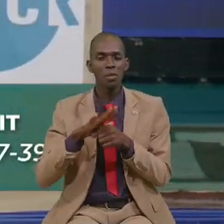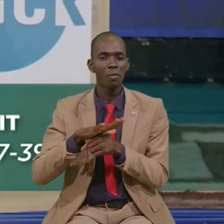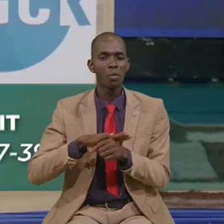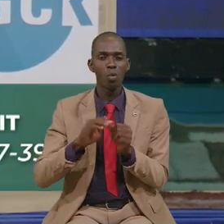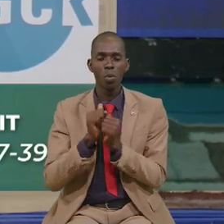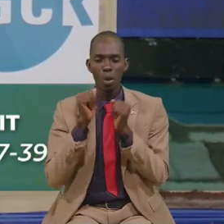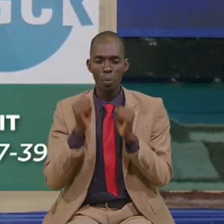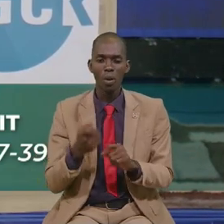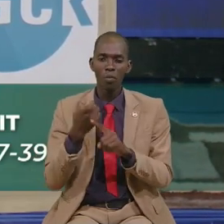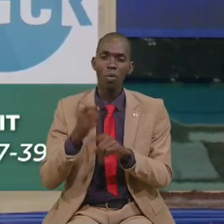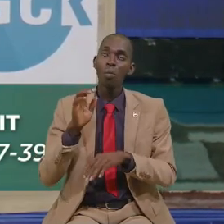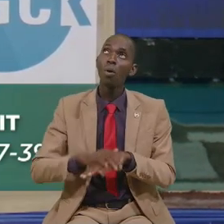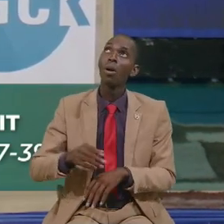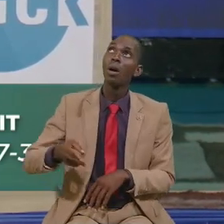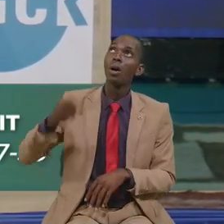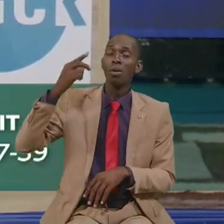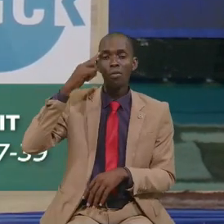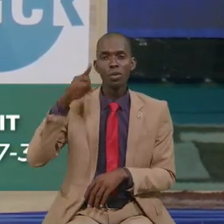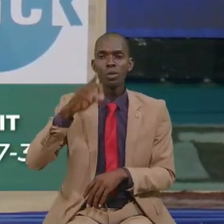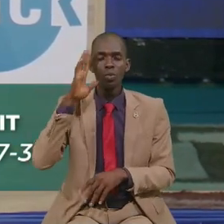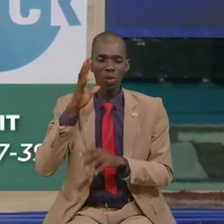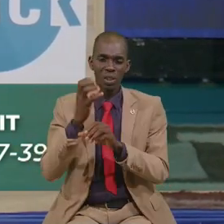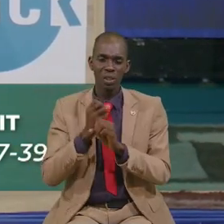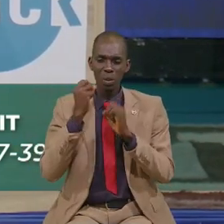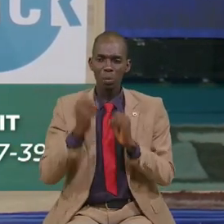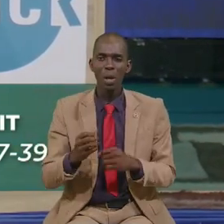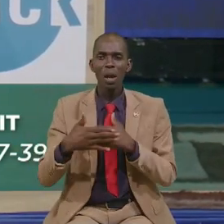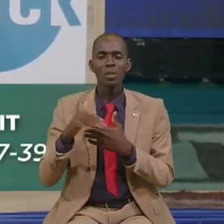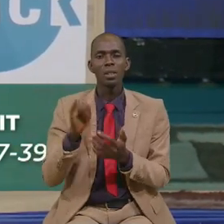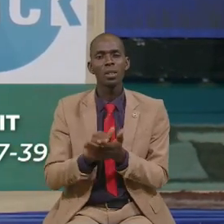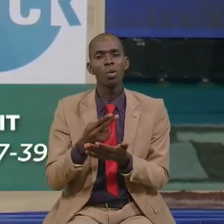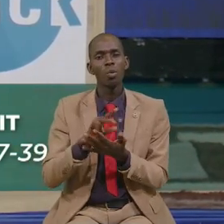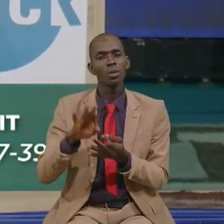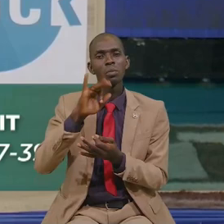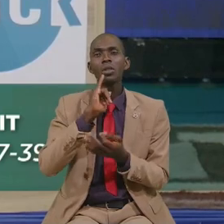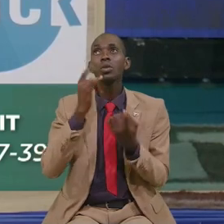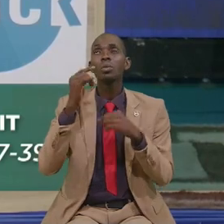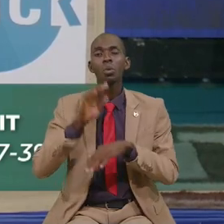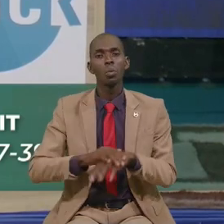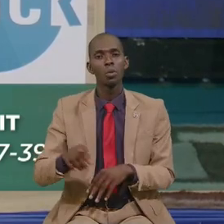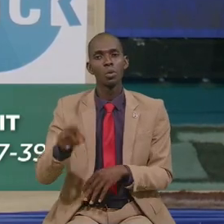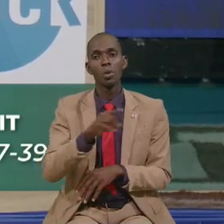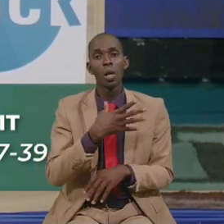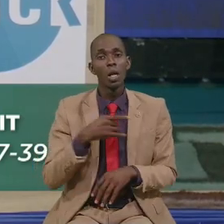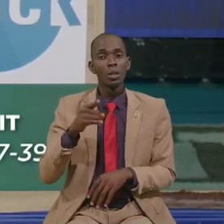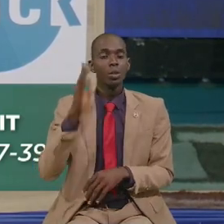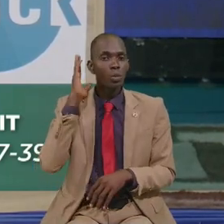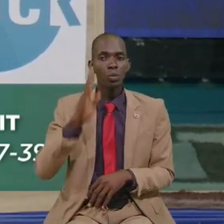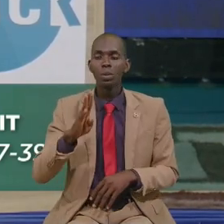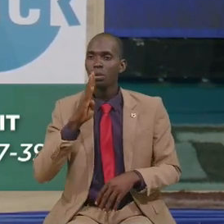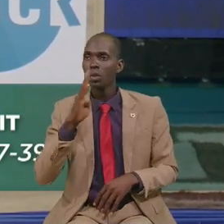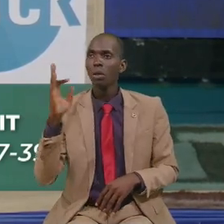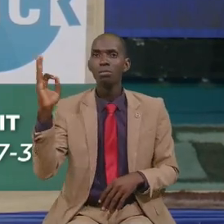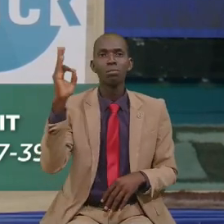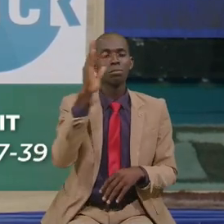on high. For ye shall receive power after that the Holy Ghost has come upon you. And ye shall be witnesses unto